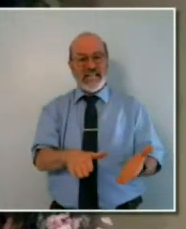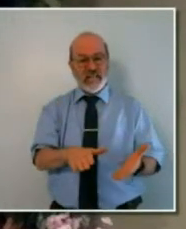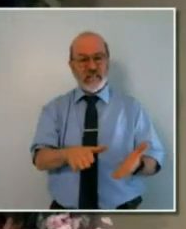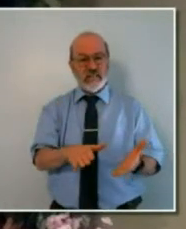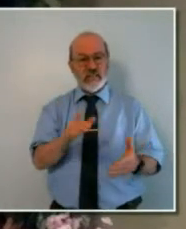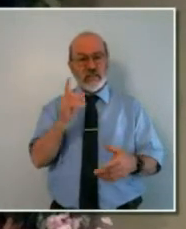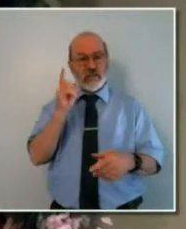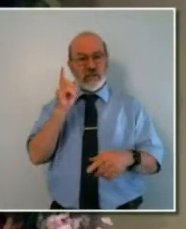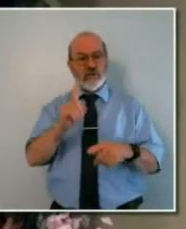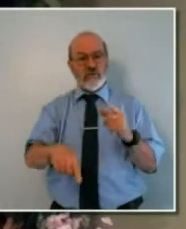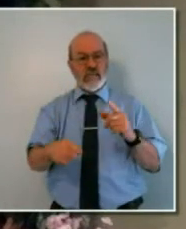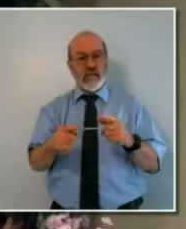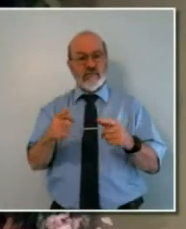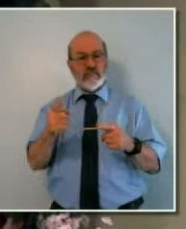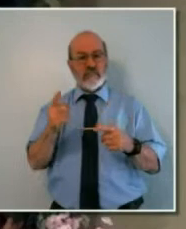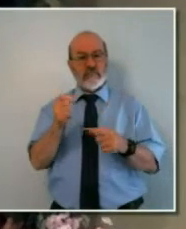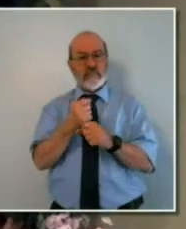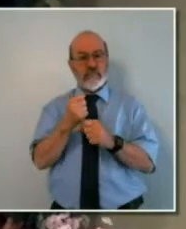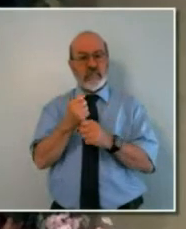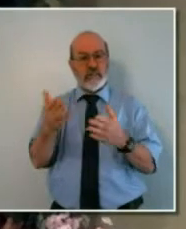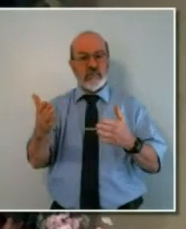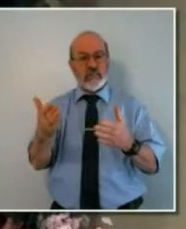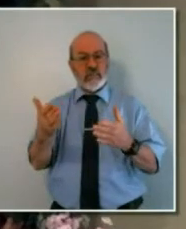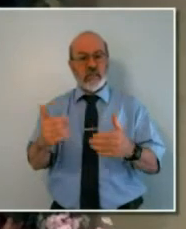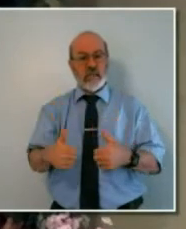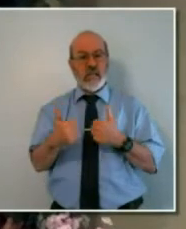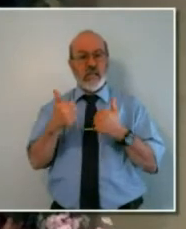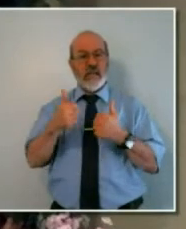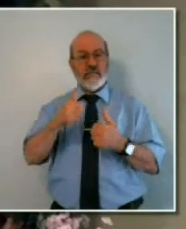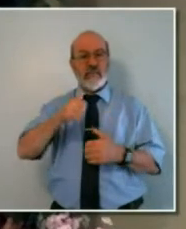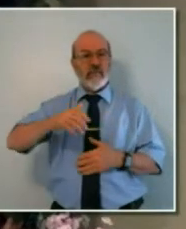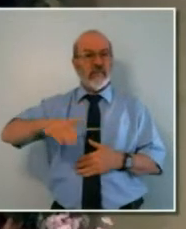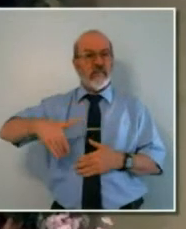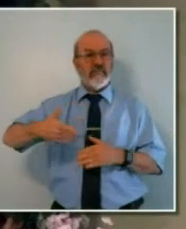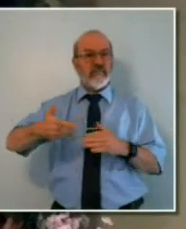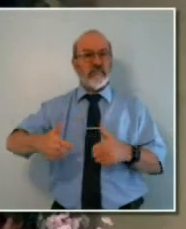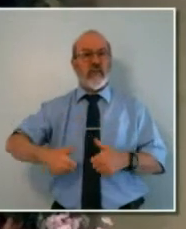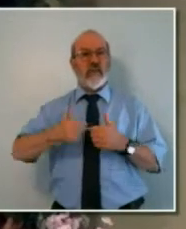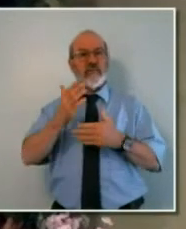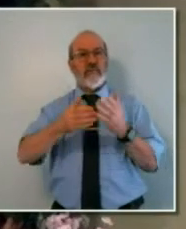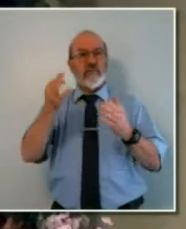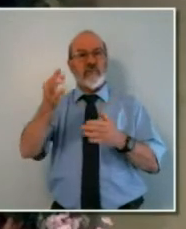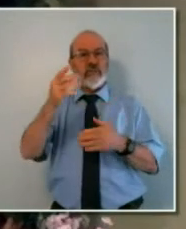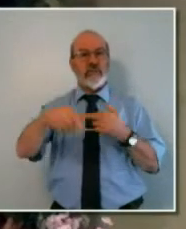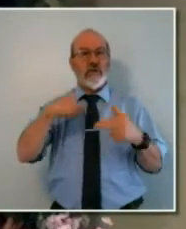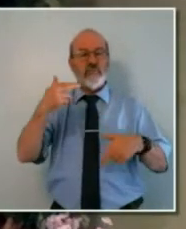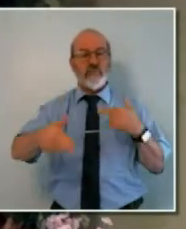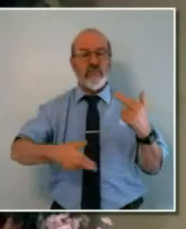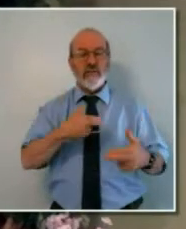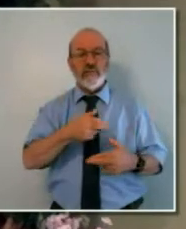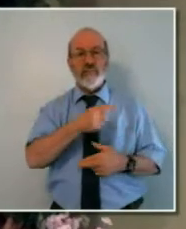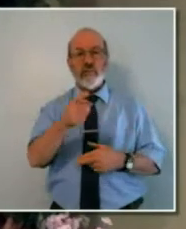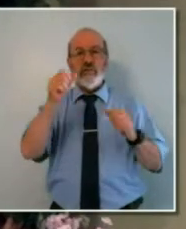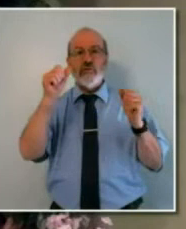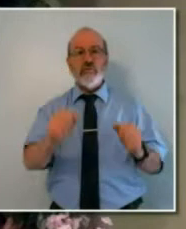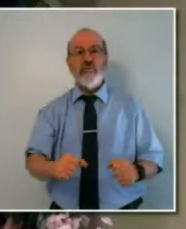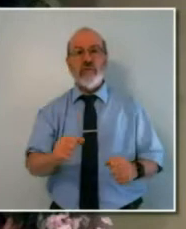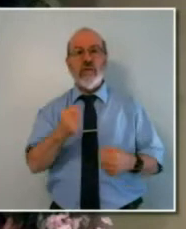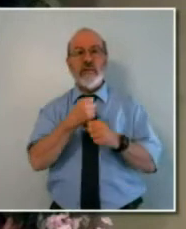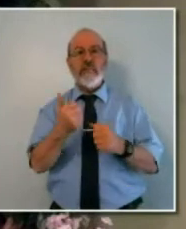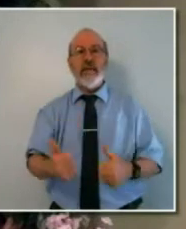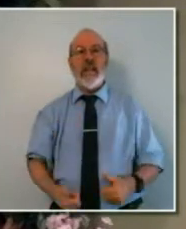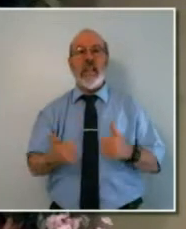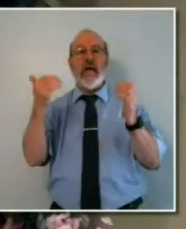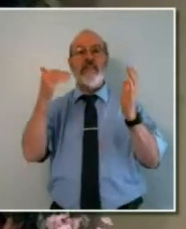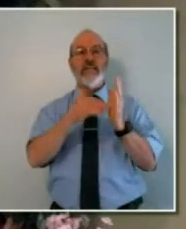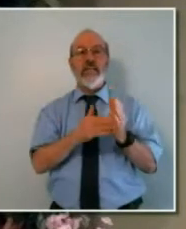revive something that hasn't been alive at once. And so I've been preaching about revival, but you can be made alive again